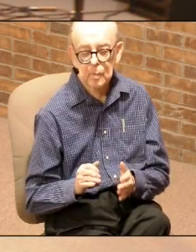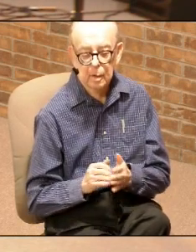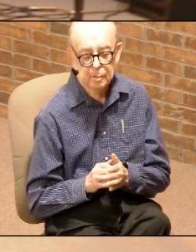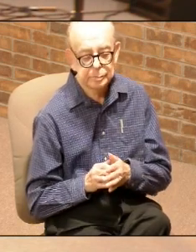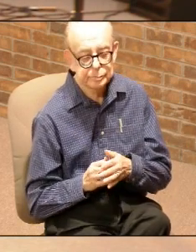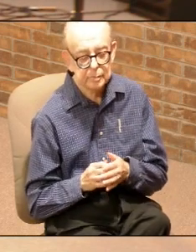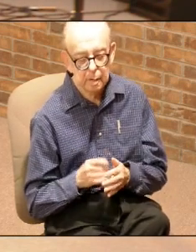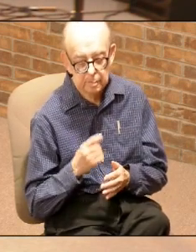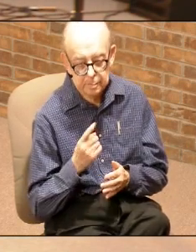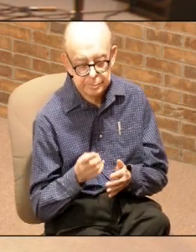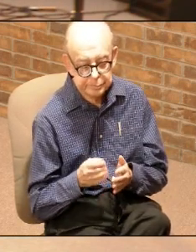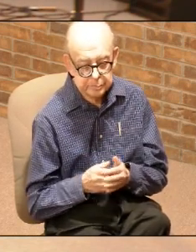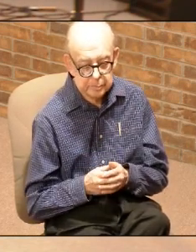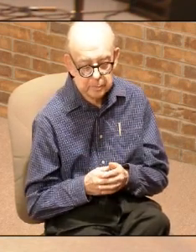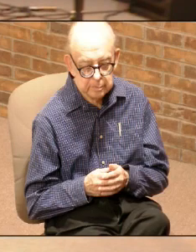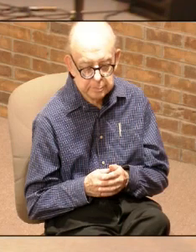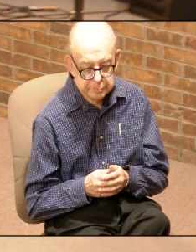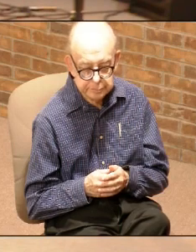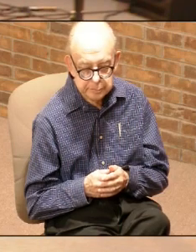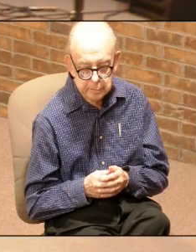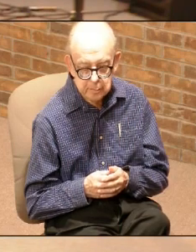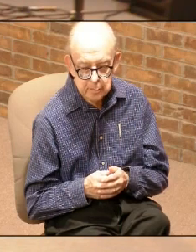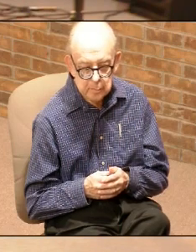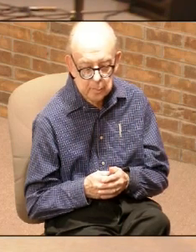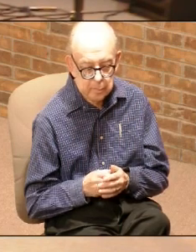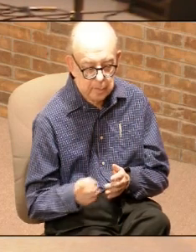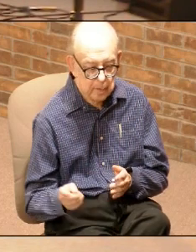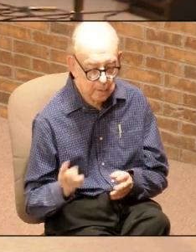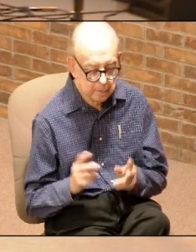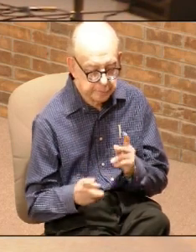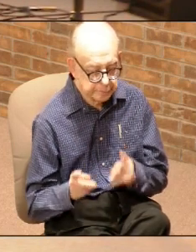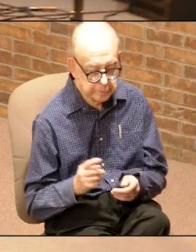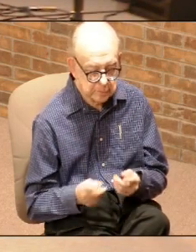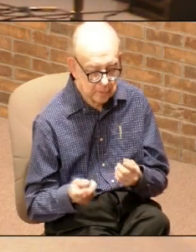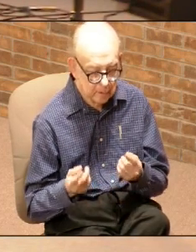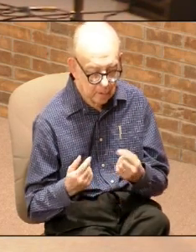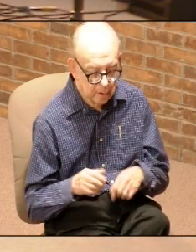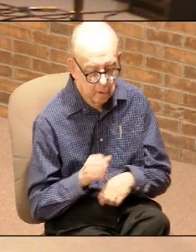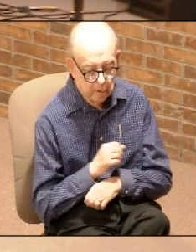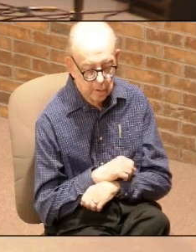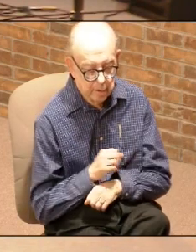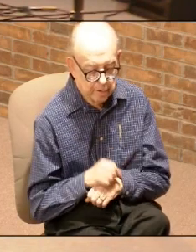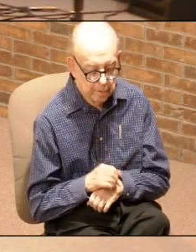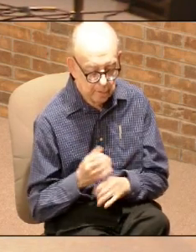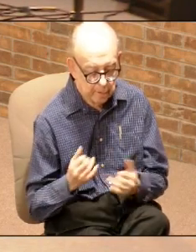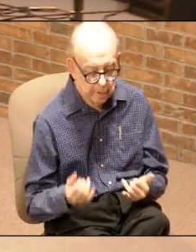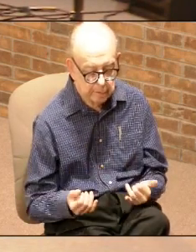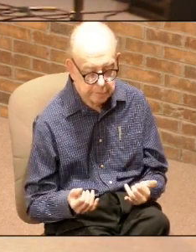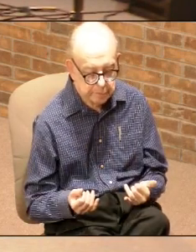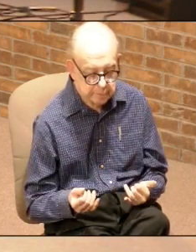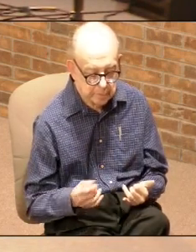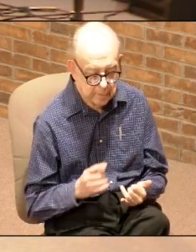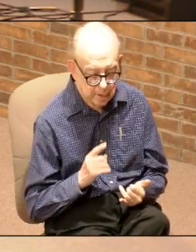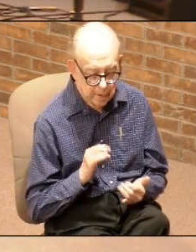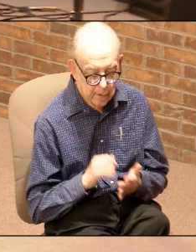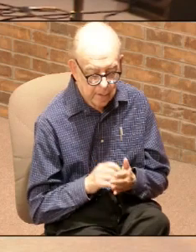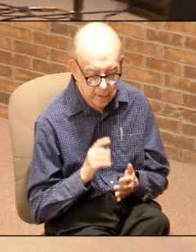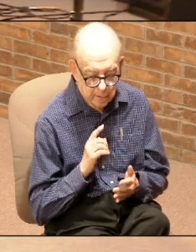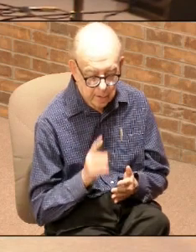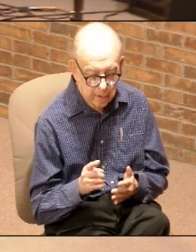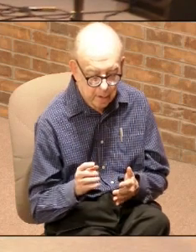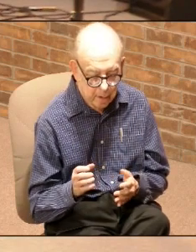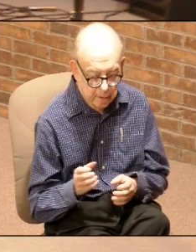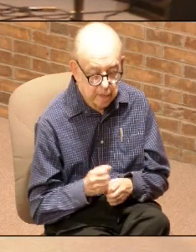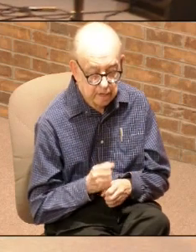I'm telling you. There are people that come to the altar today that truly